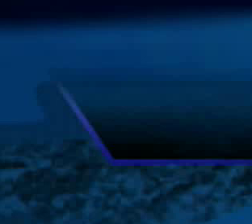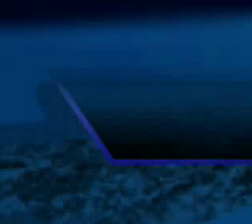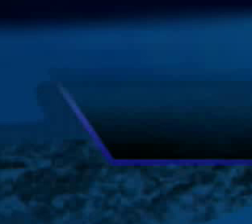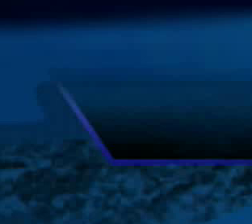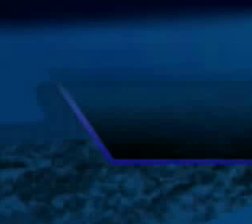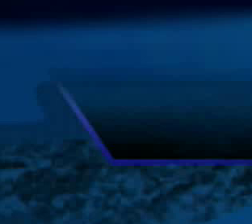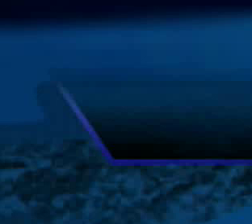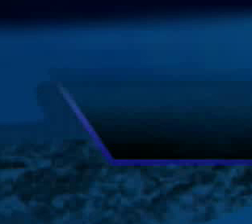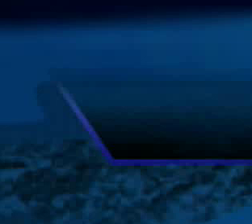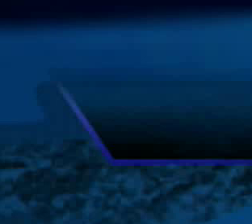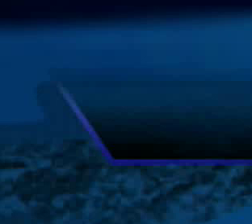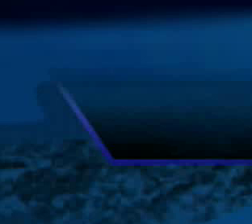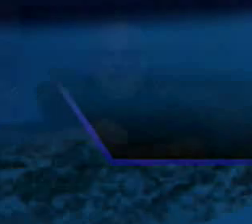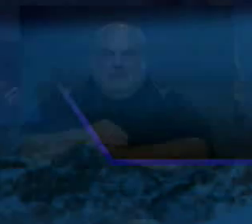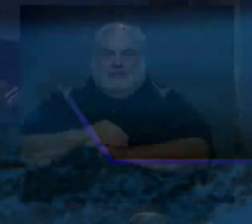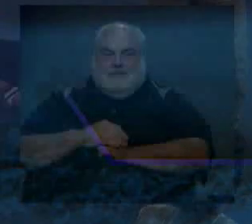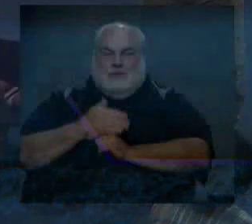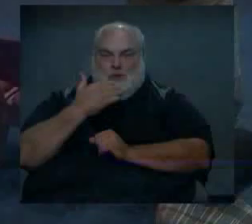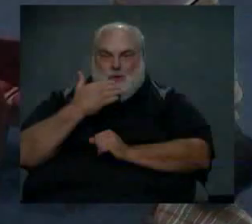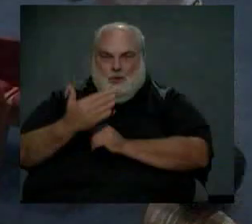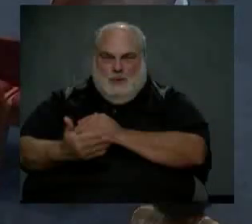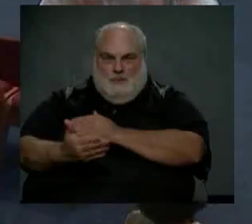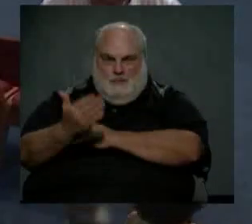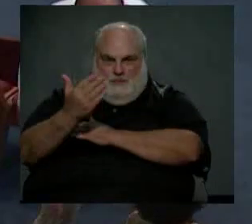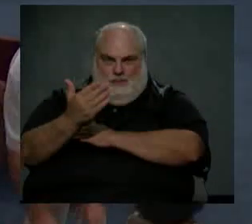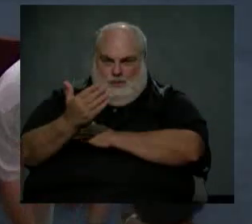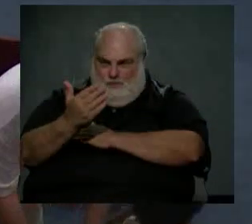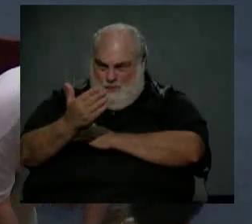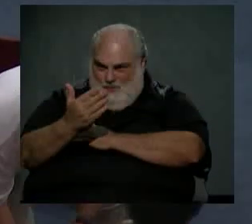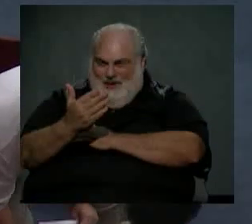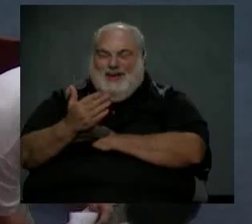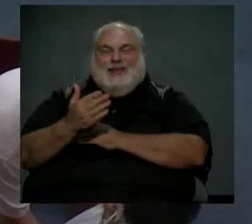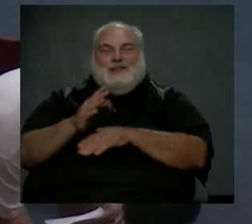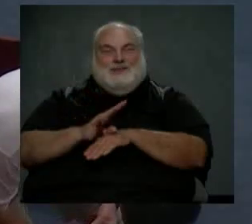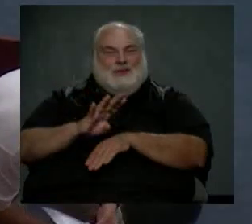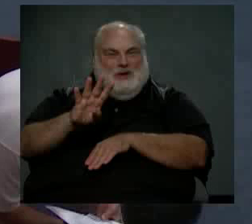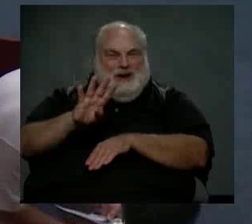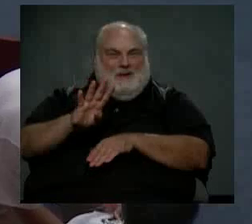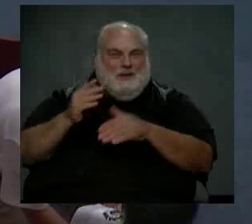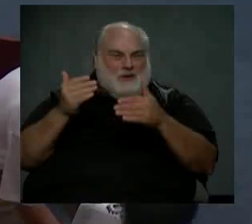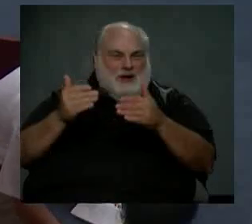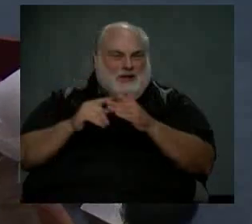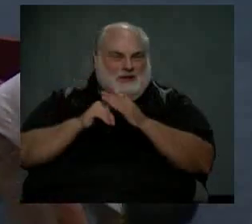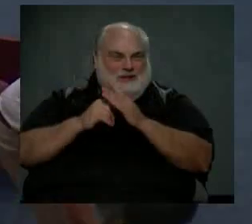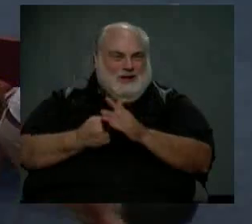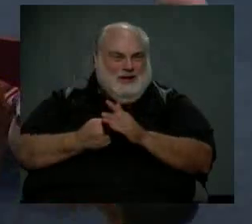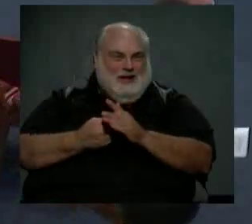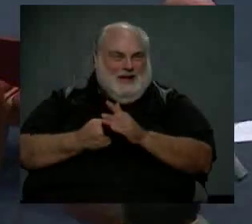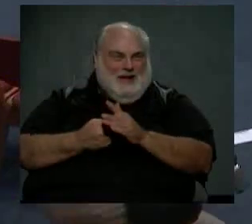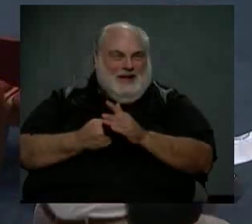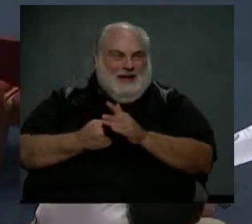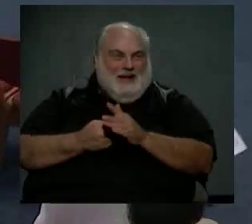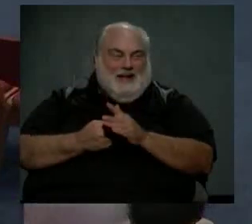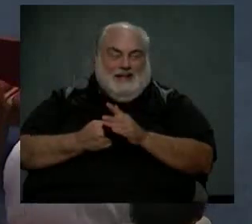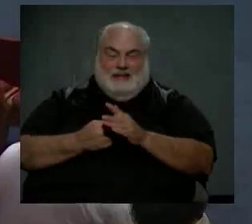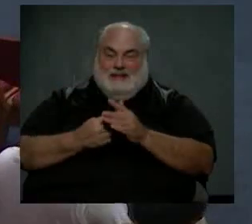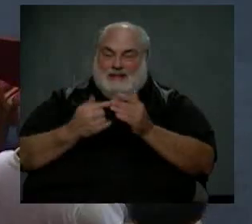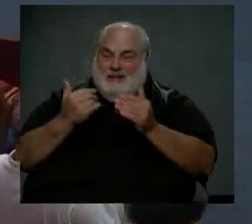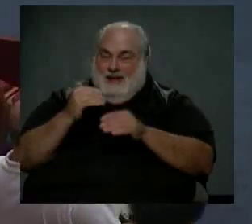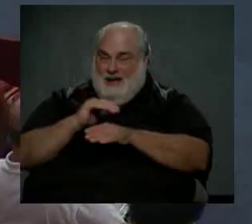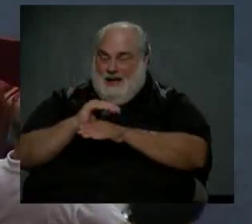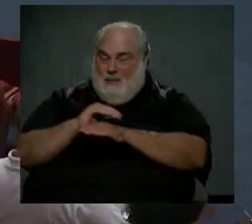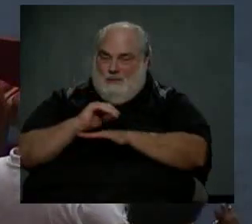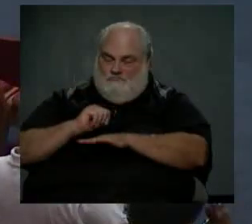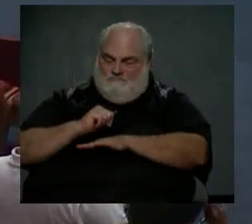It is 4 o'clock, and we're going to go ahead and get started. This is the meeting where we set